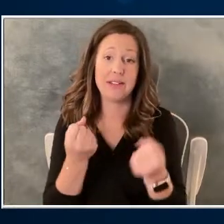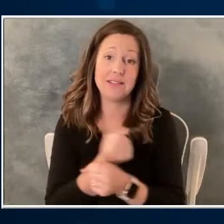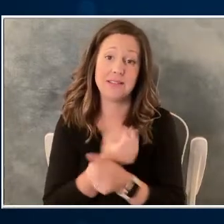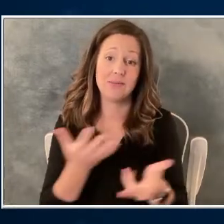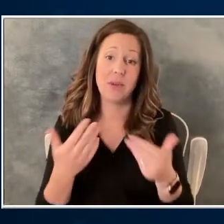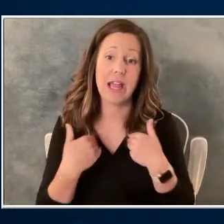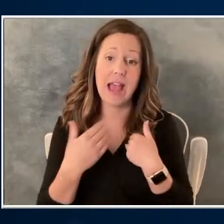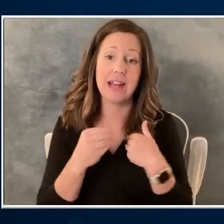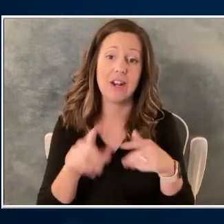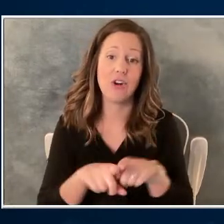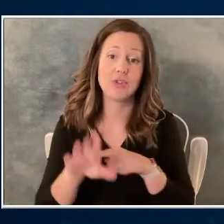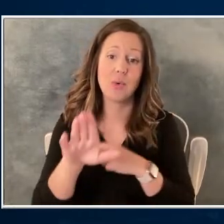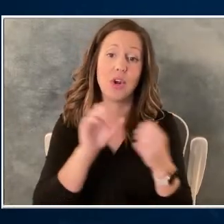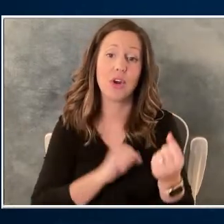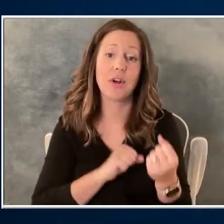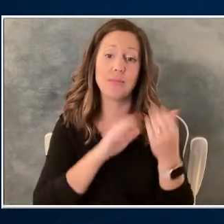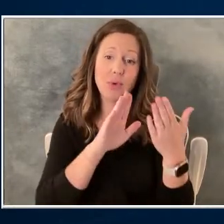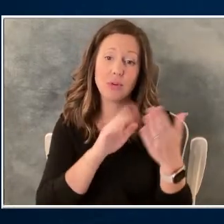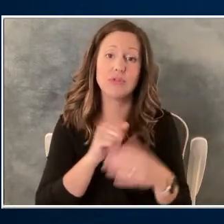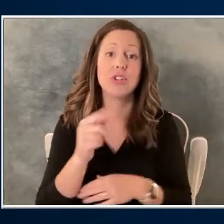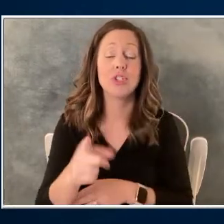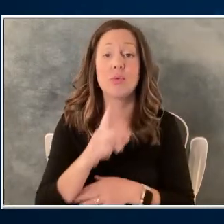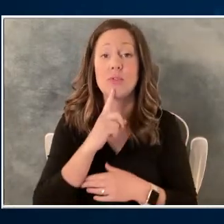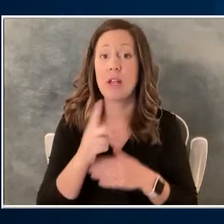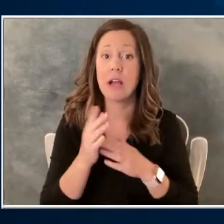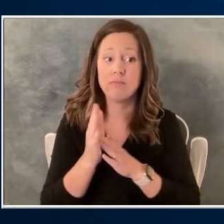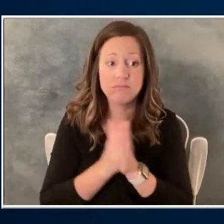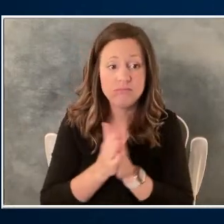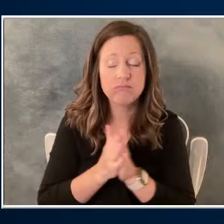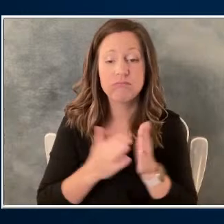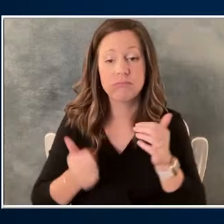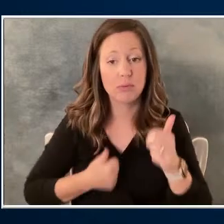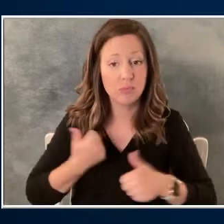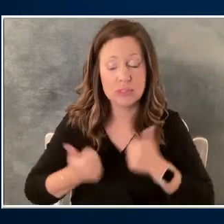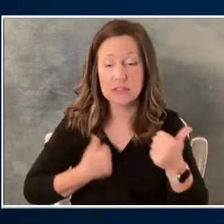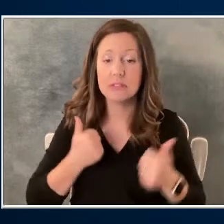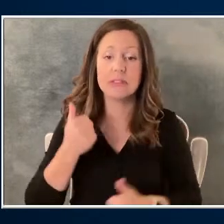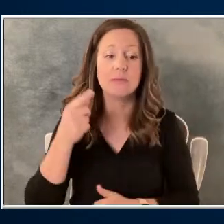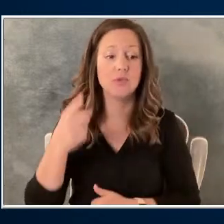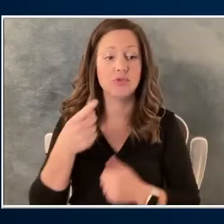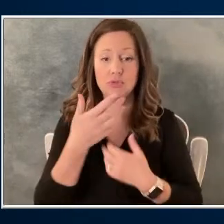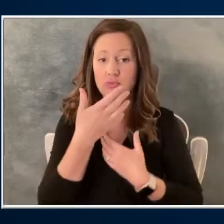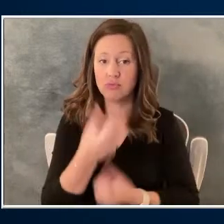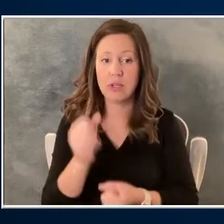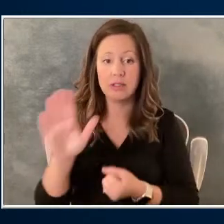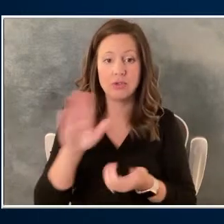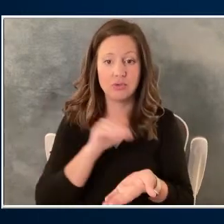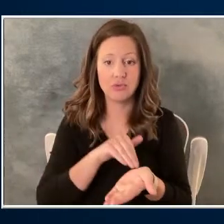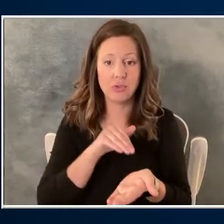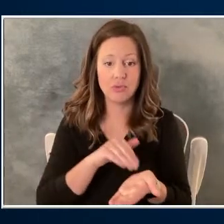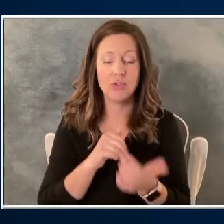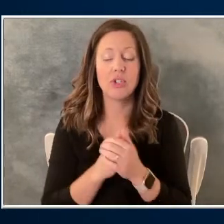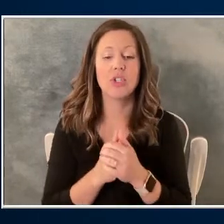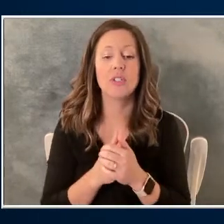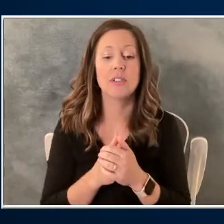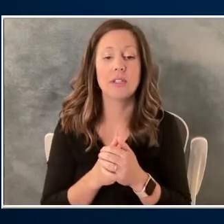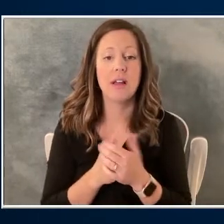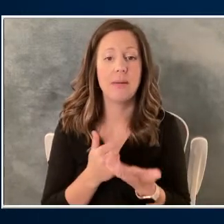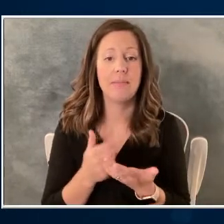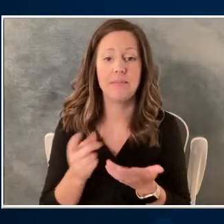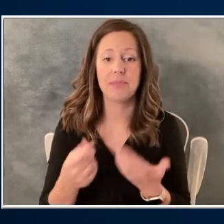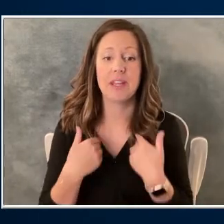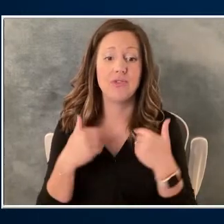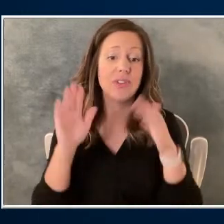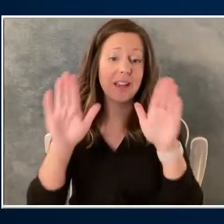it. She approached it with aggression. She approached it with trust in her providers, and she had a great care